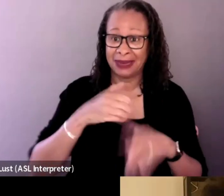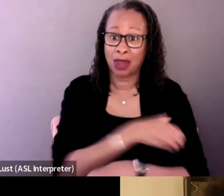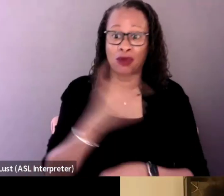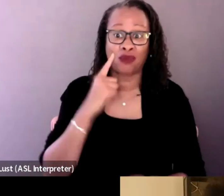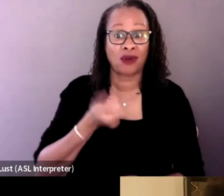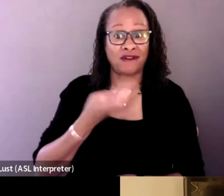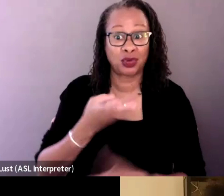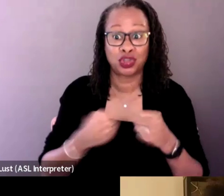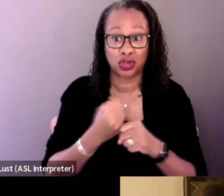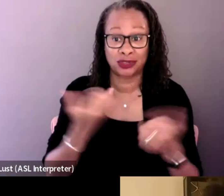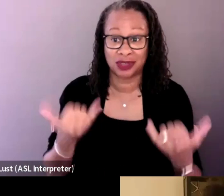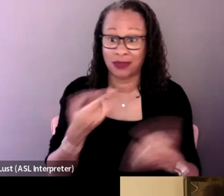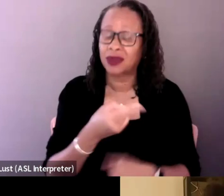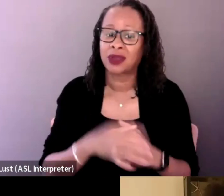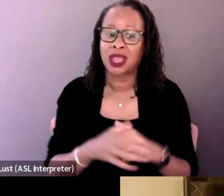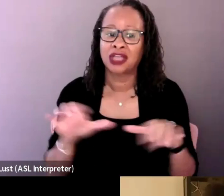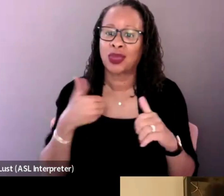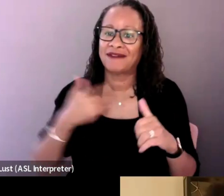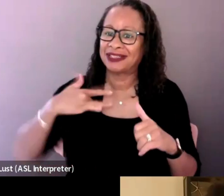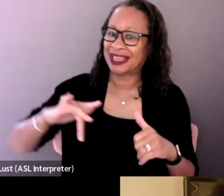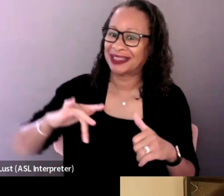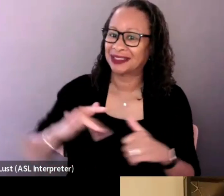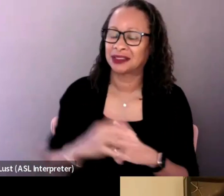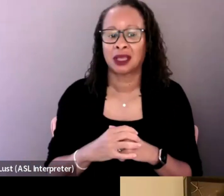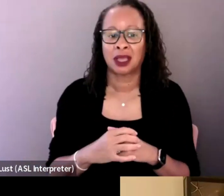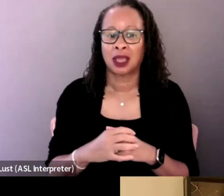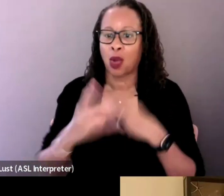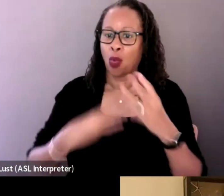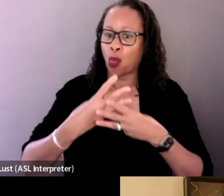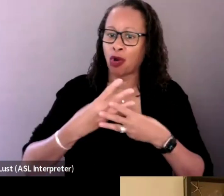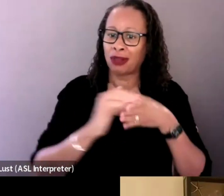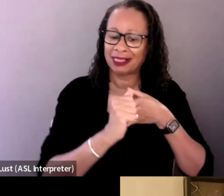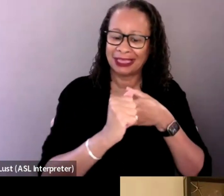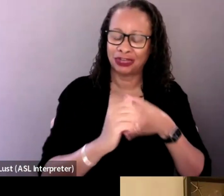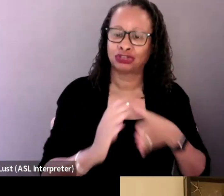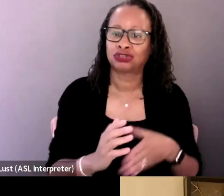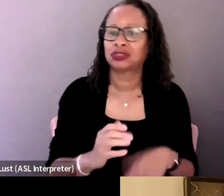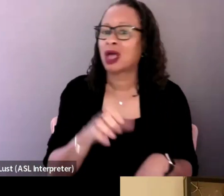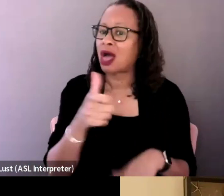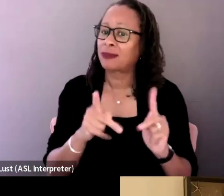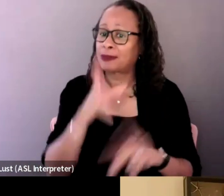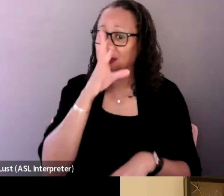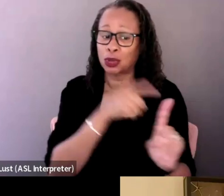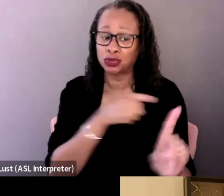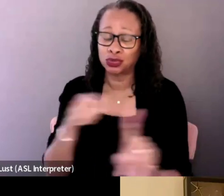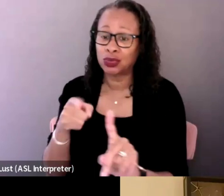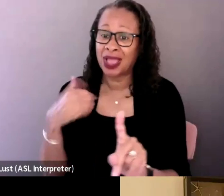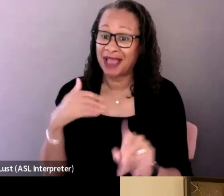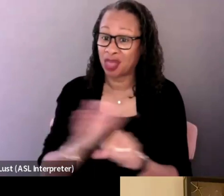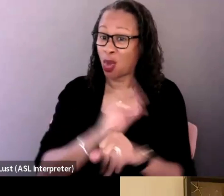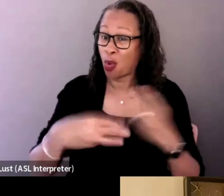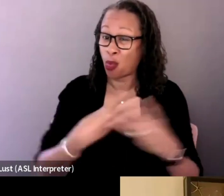years there. Do you have any sense in terms of world leaders, other people that you've spoken with? Has the whole